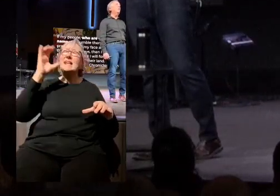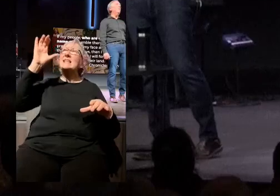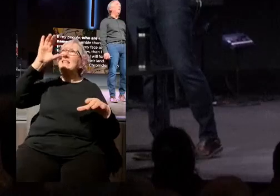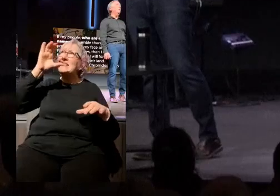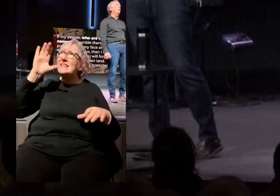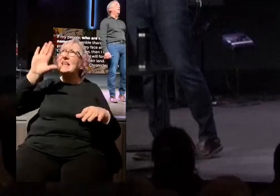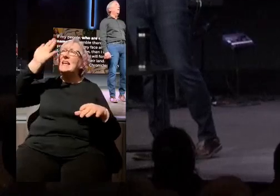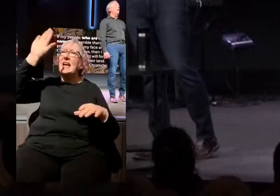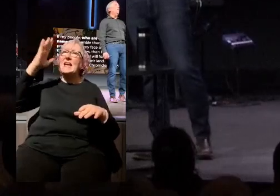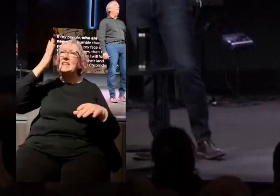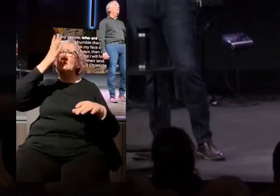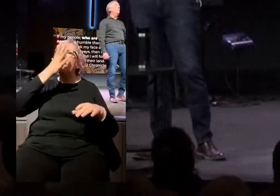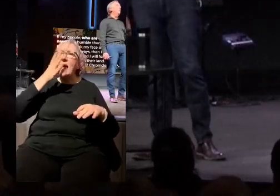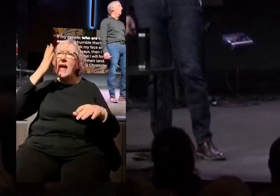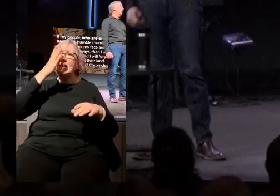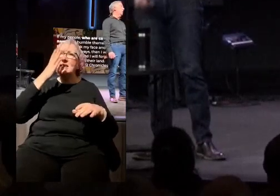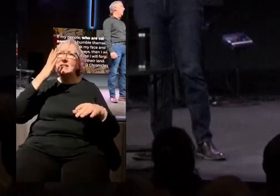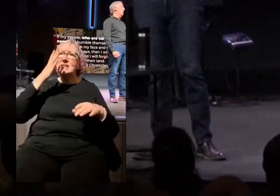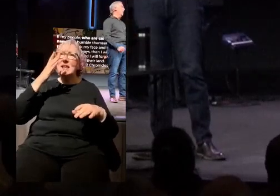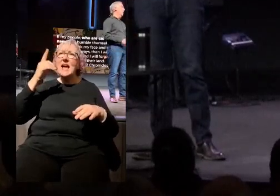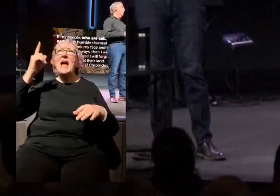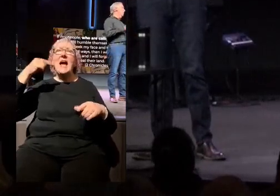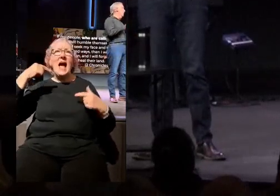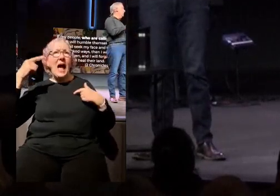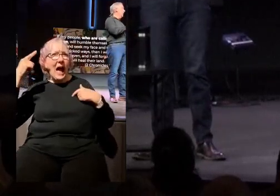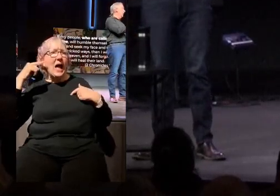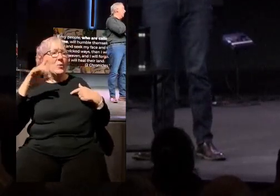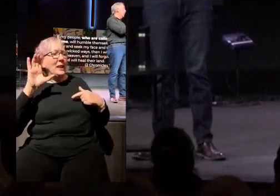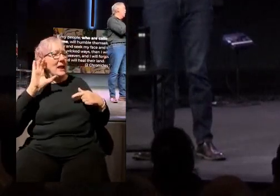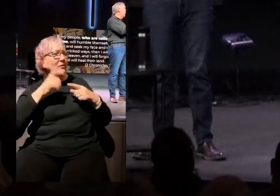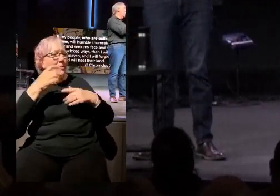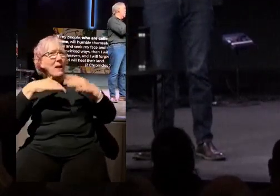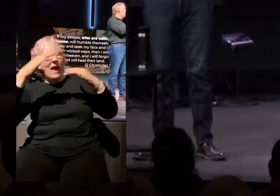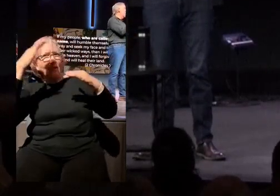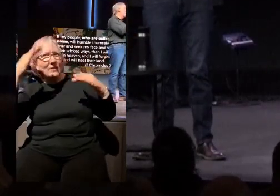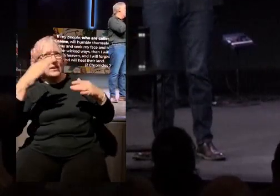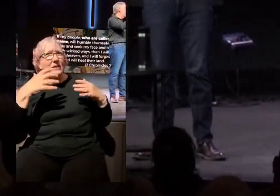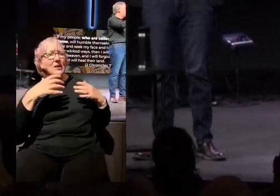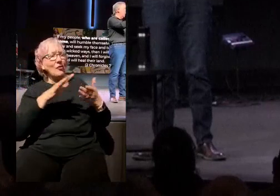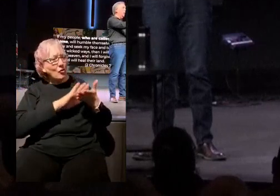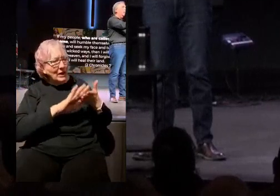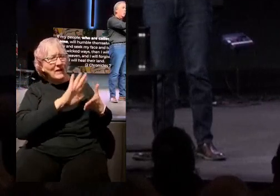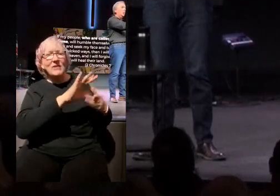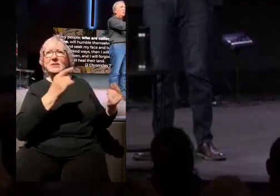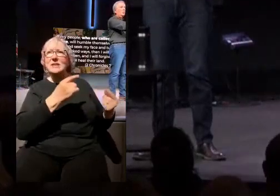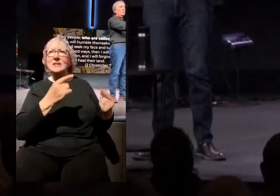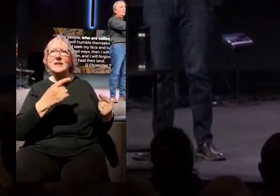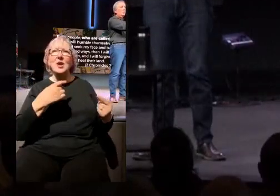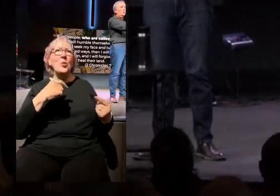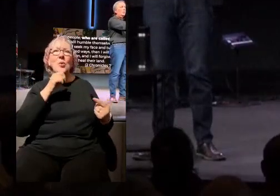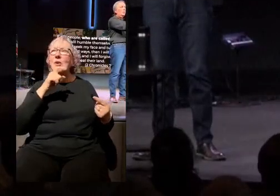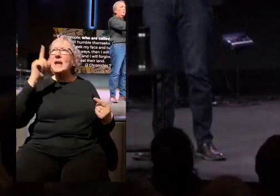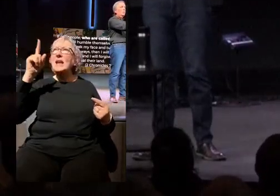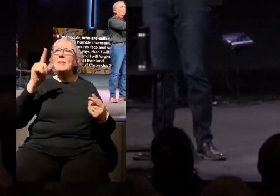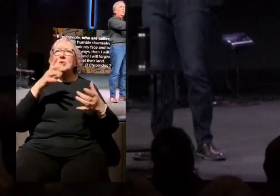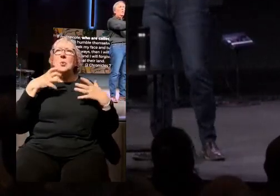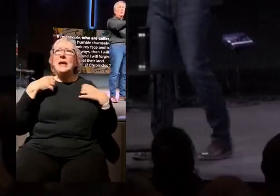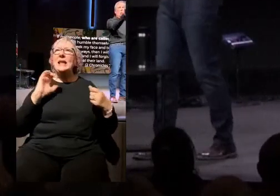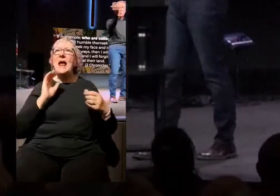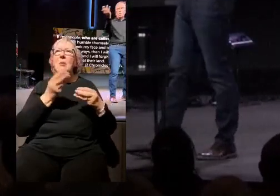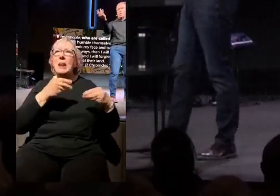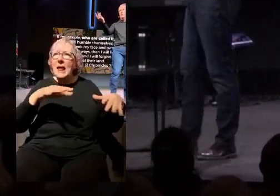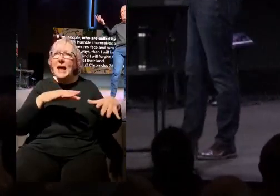heaven, I'll forgive their sin. We don't need them to heal our land. We need them to heal our church. And look at where